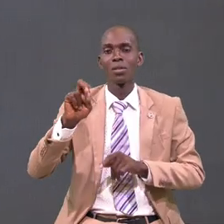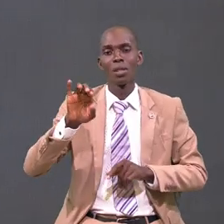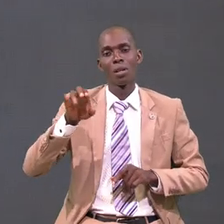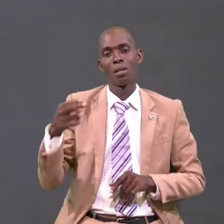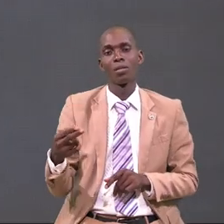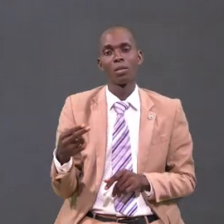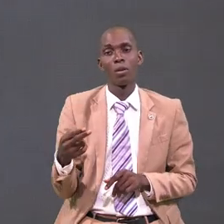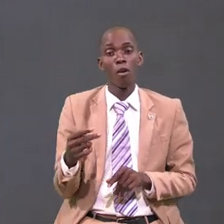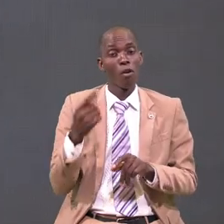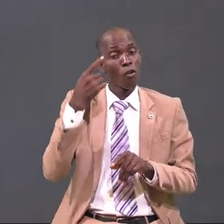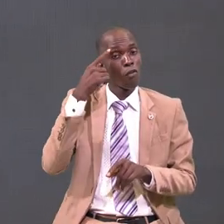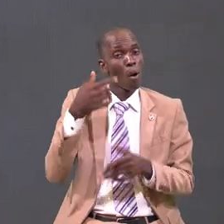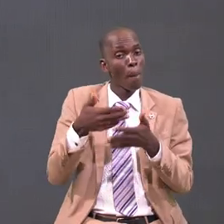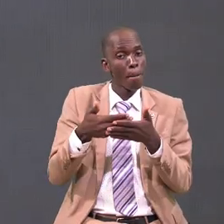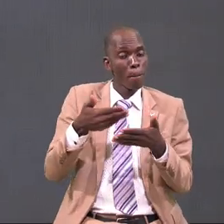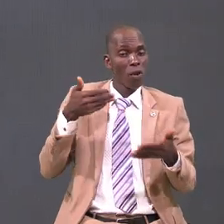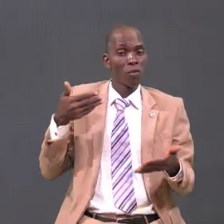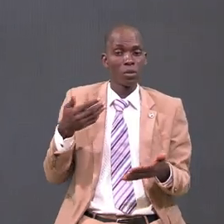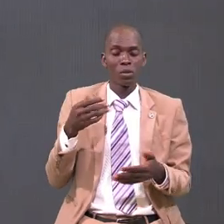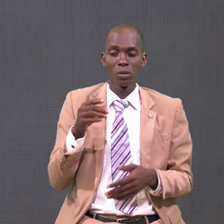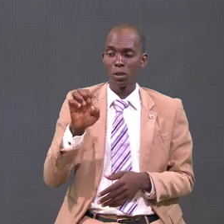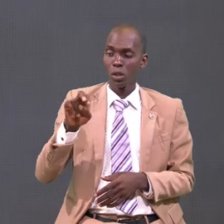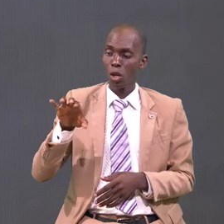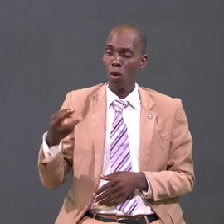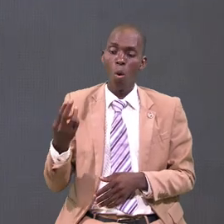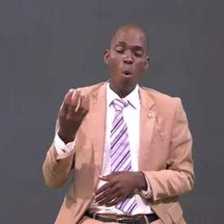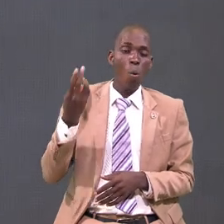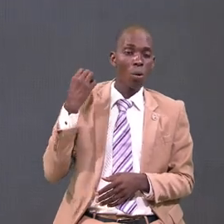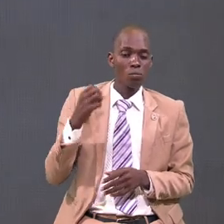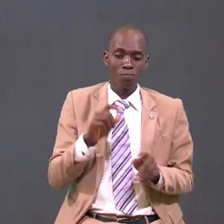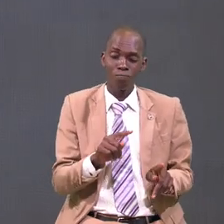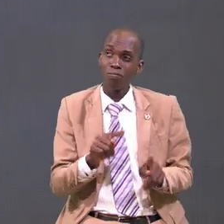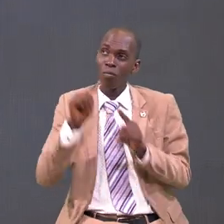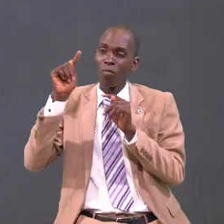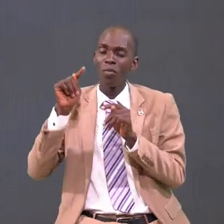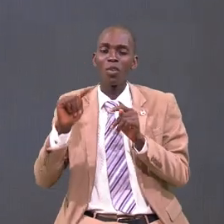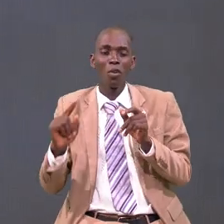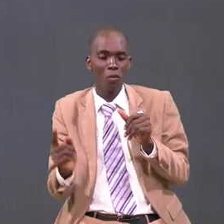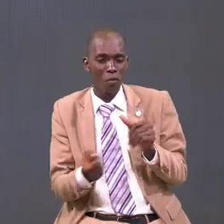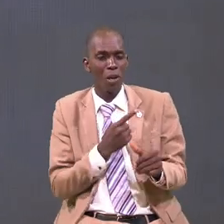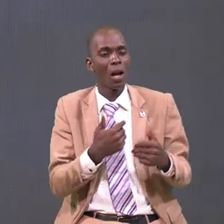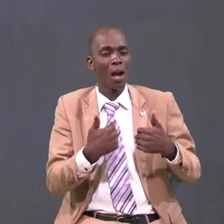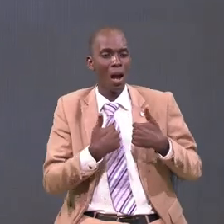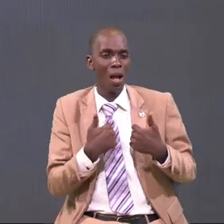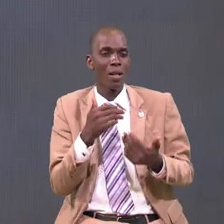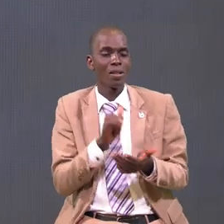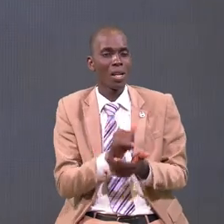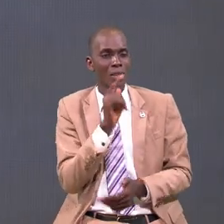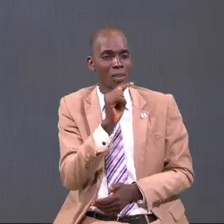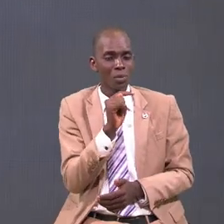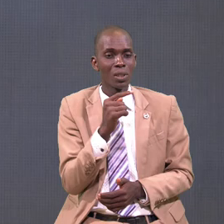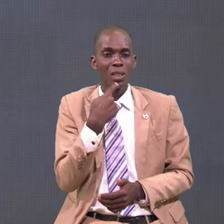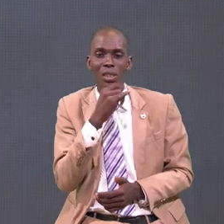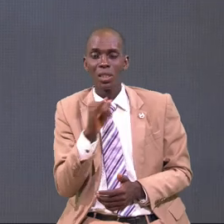For before the translation, he had a testimony that consistently and constantly